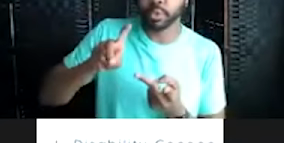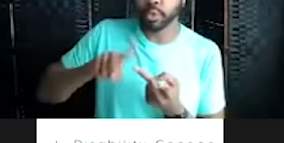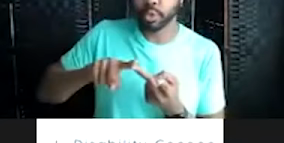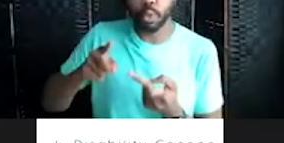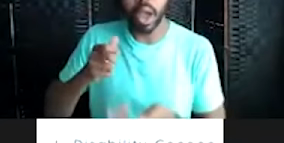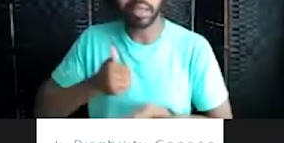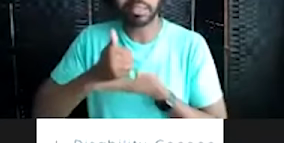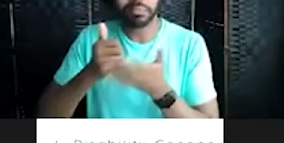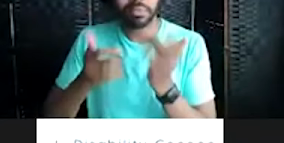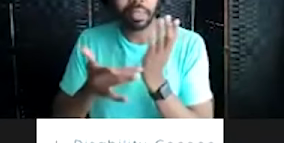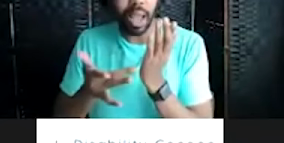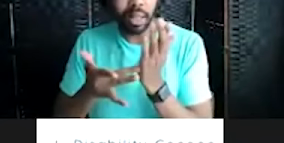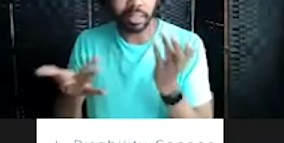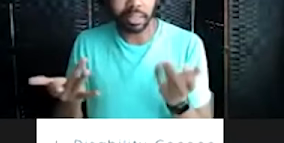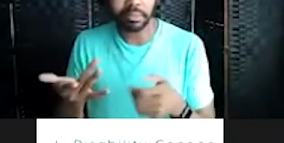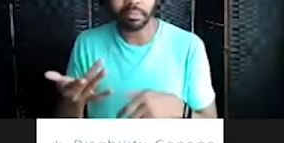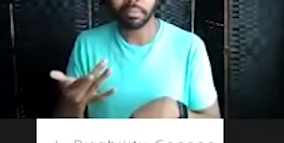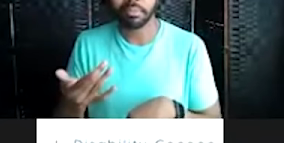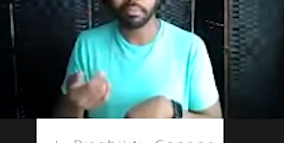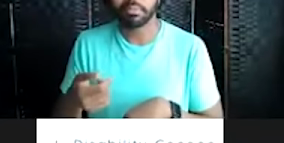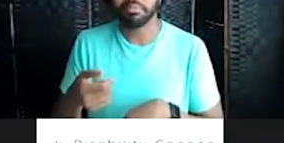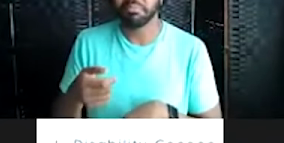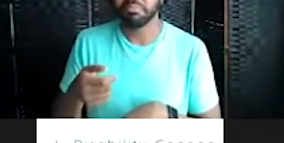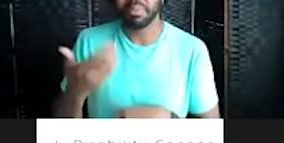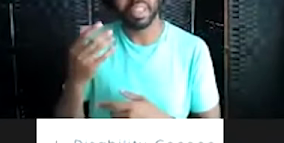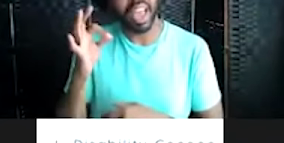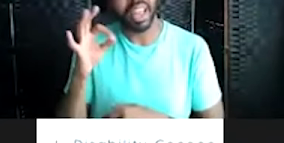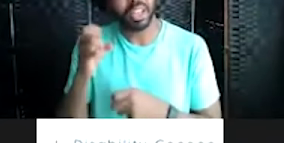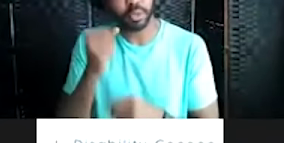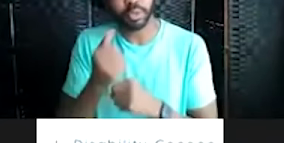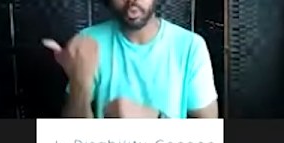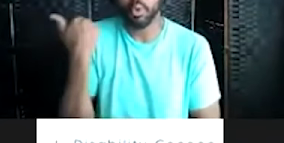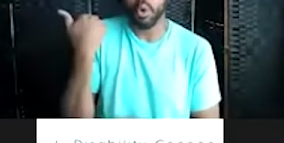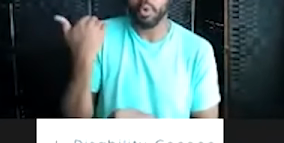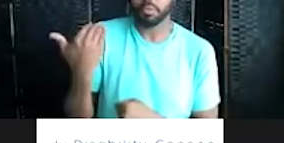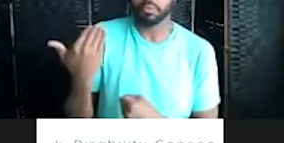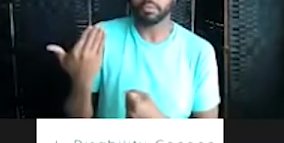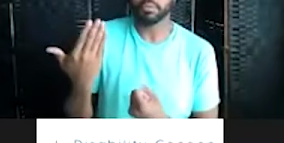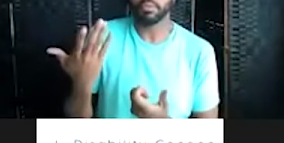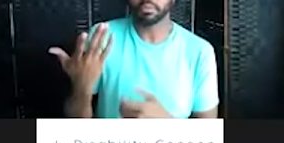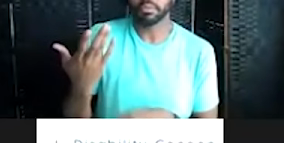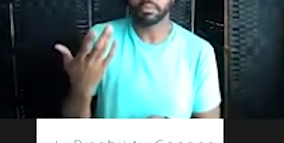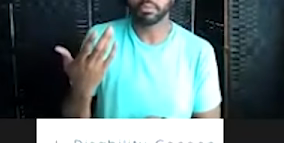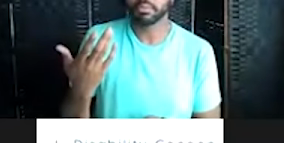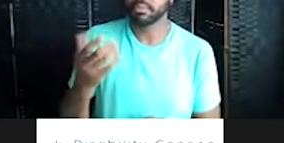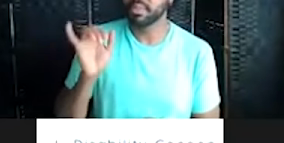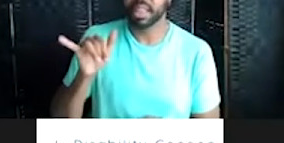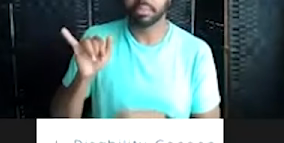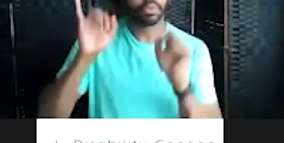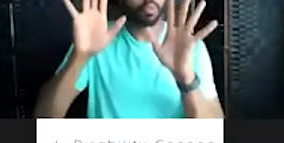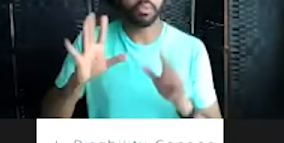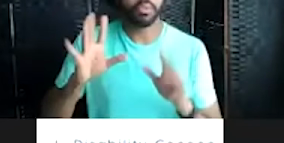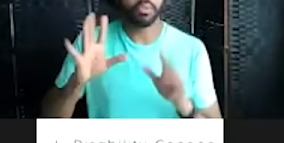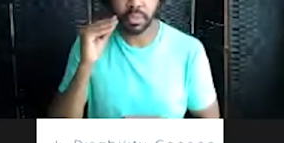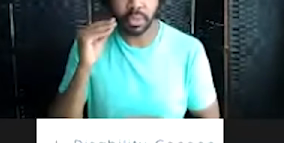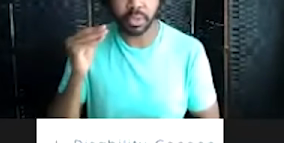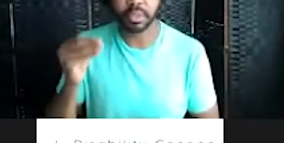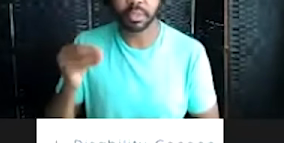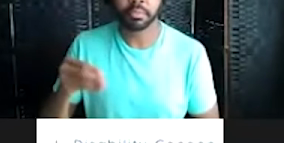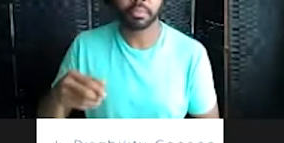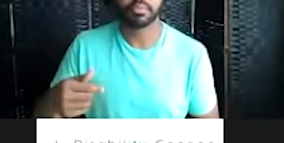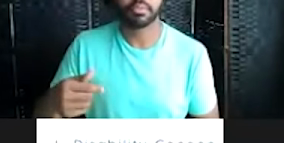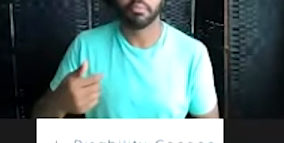about, 9 years ago or so. And I haven't looked back since. It's been a wonderful experience. I've enjoyed my time doing this. My favorite